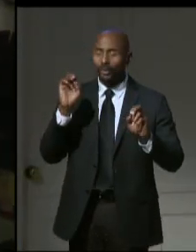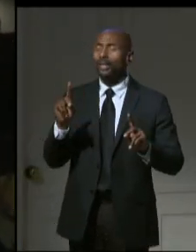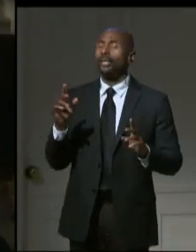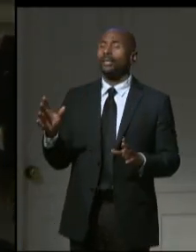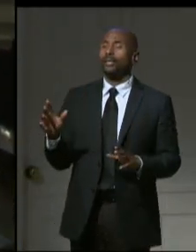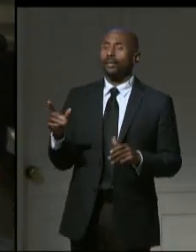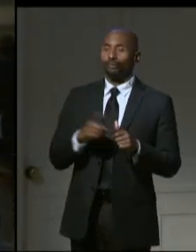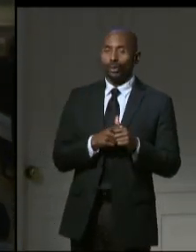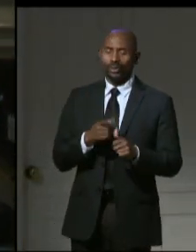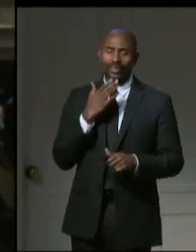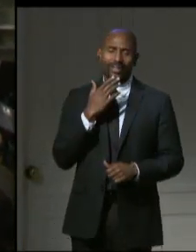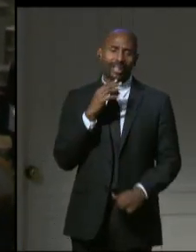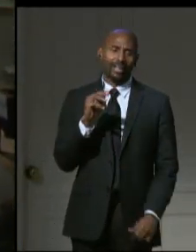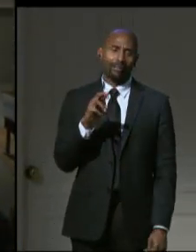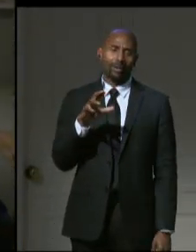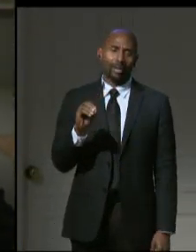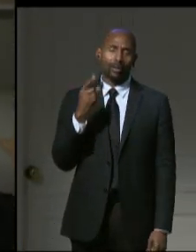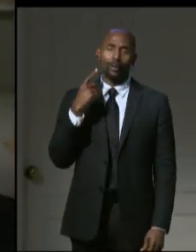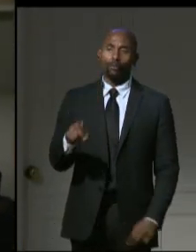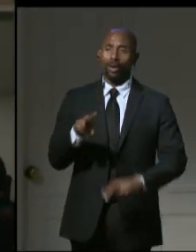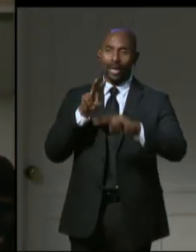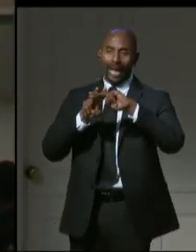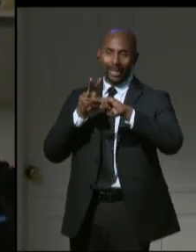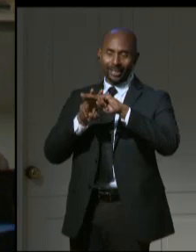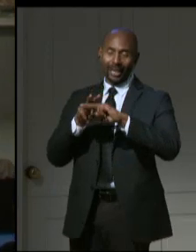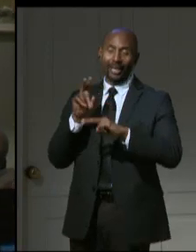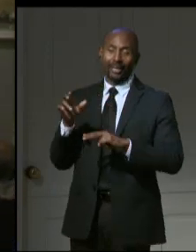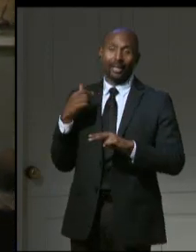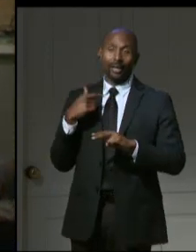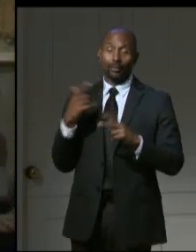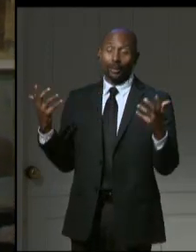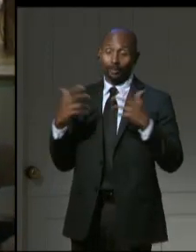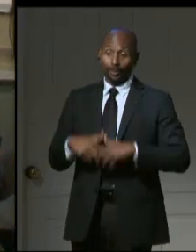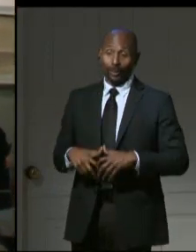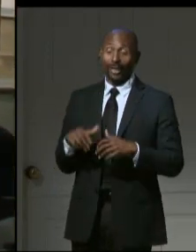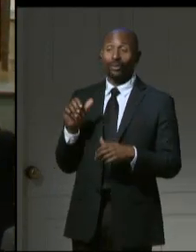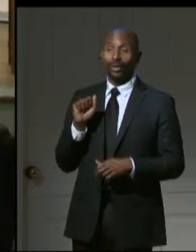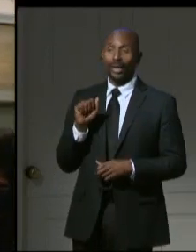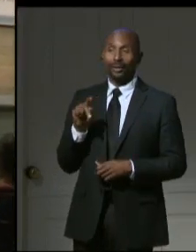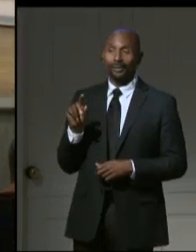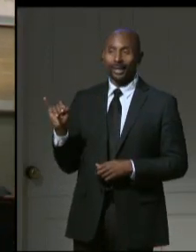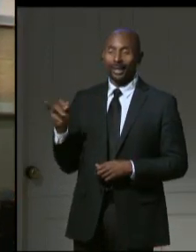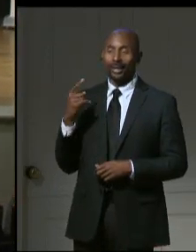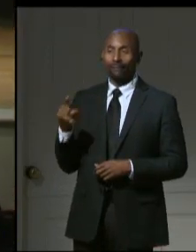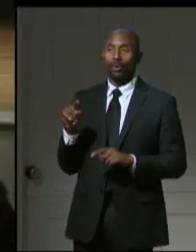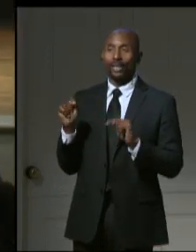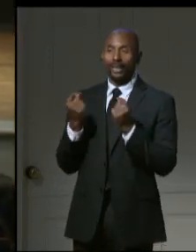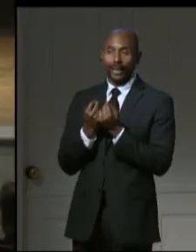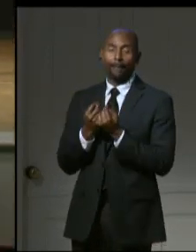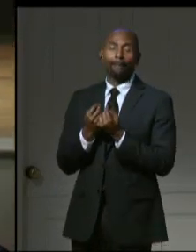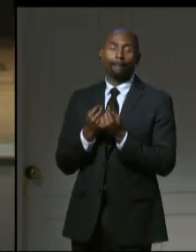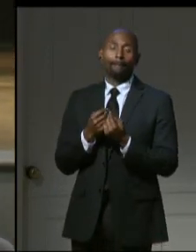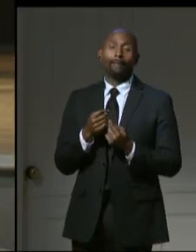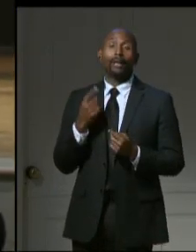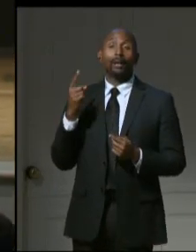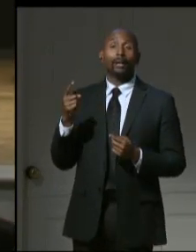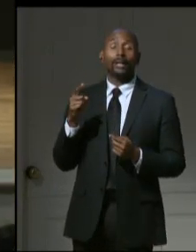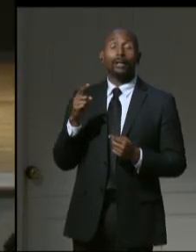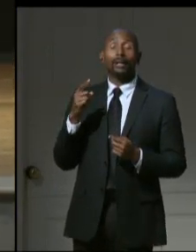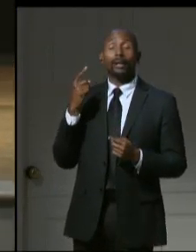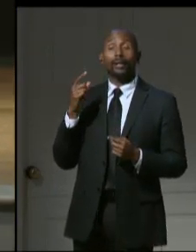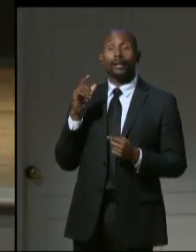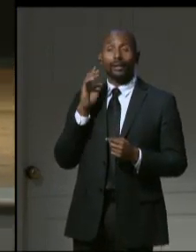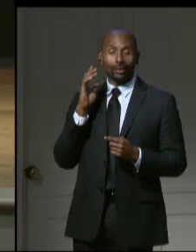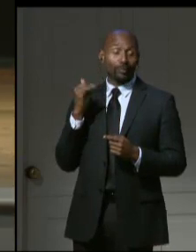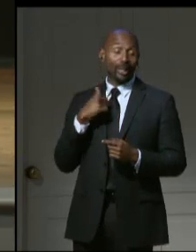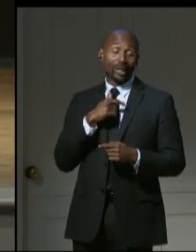just want to thank Mario for our hashtag as we put together our API. For the team, it's going to be wild, open, and a